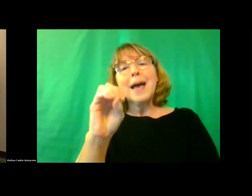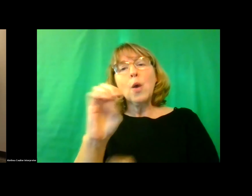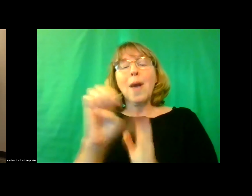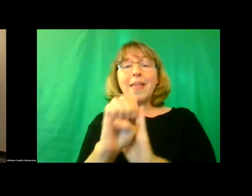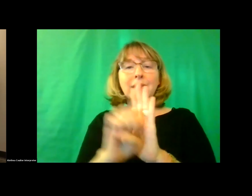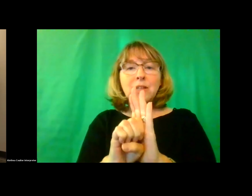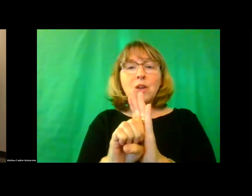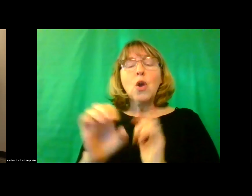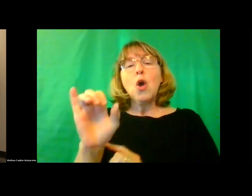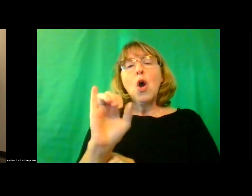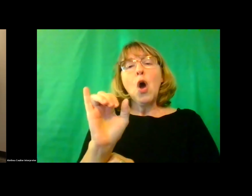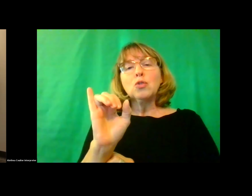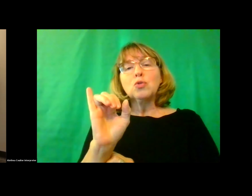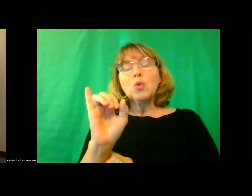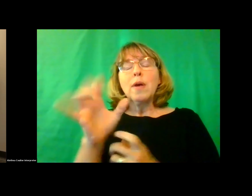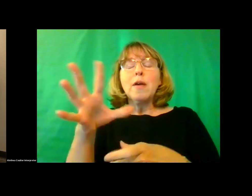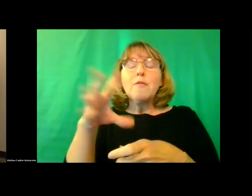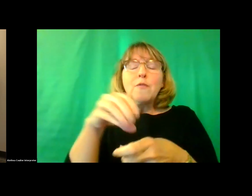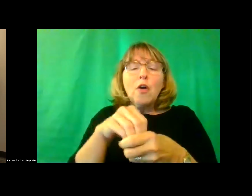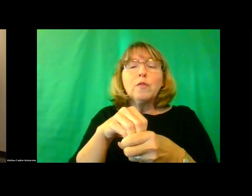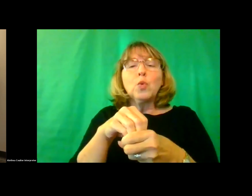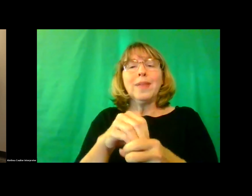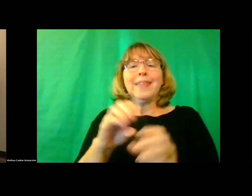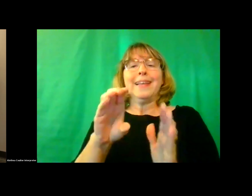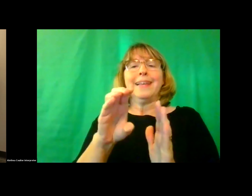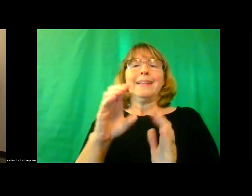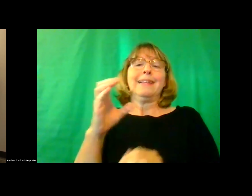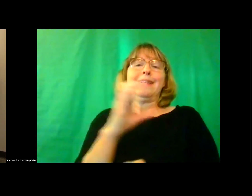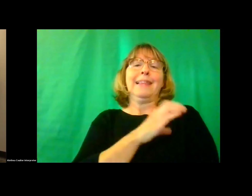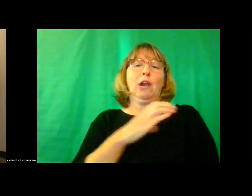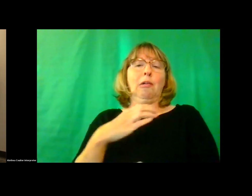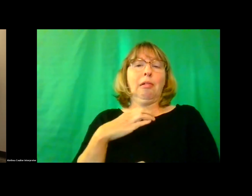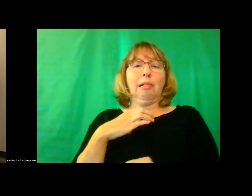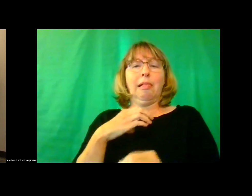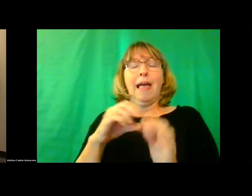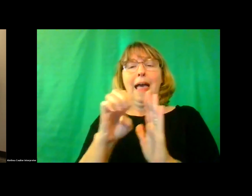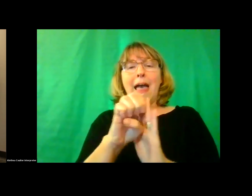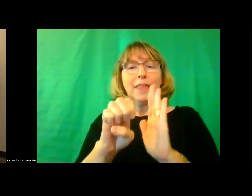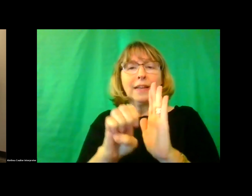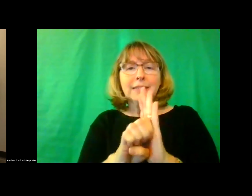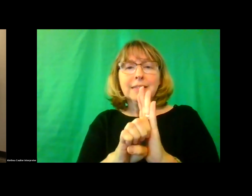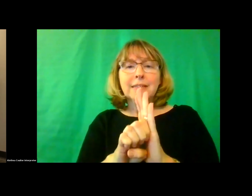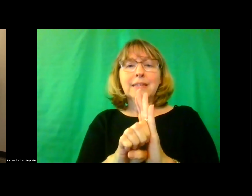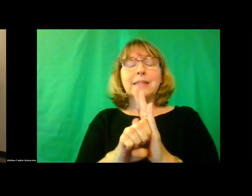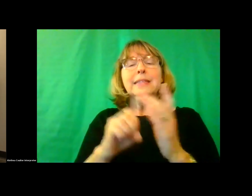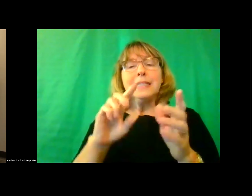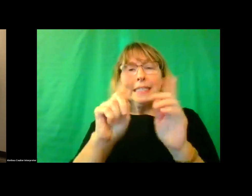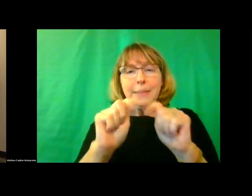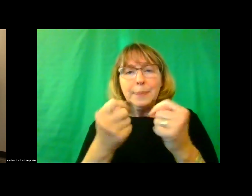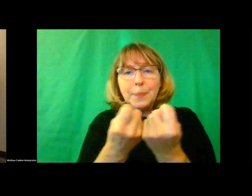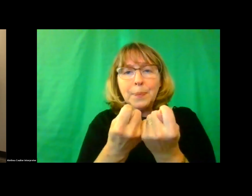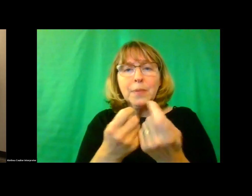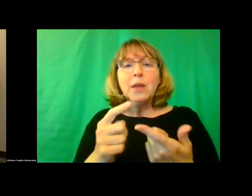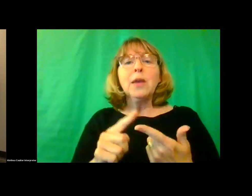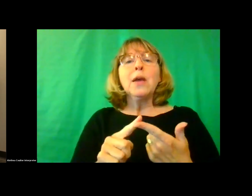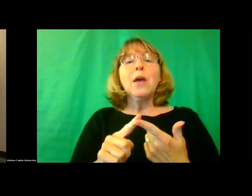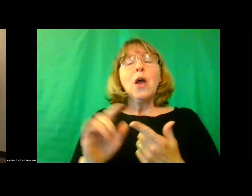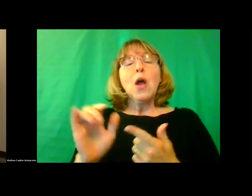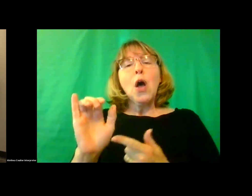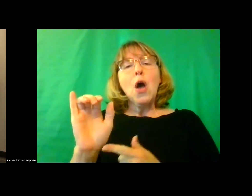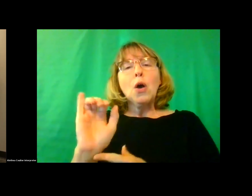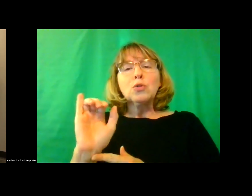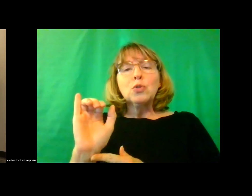of the clinical ethics consultation team. Her dissertation explored coaching as a form of instruction and as a component of medical